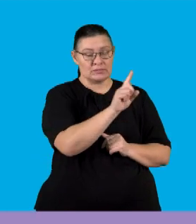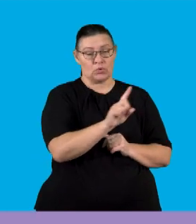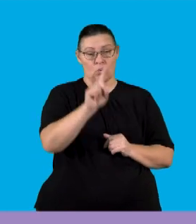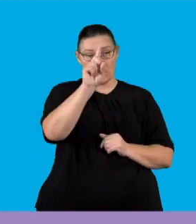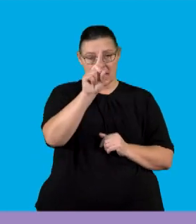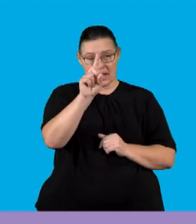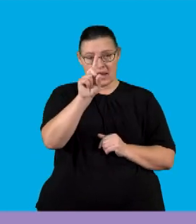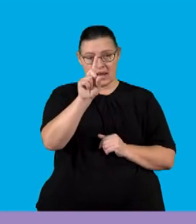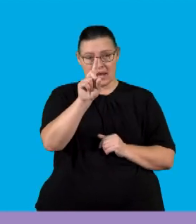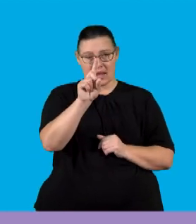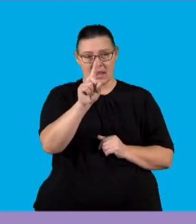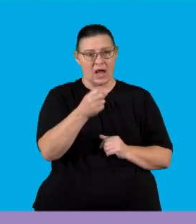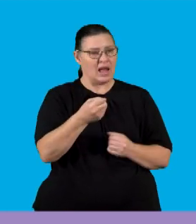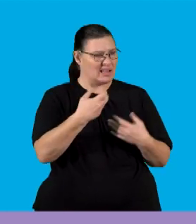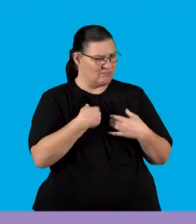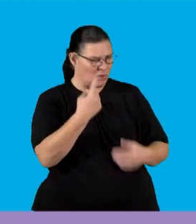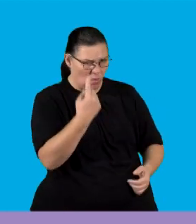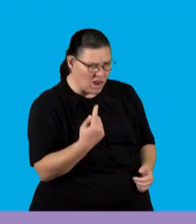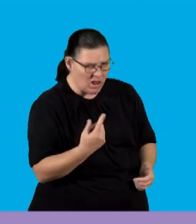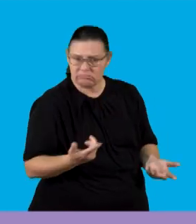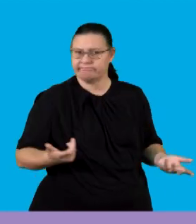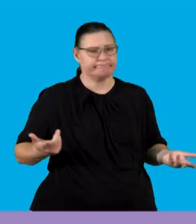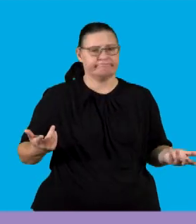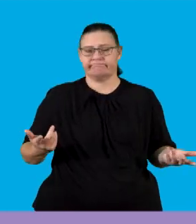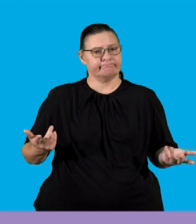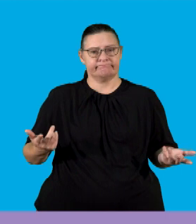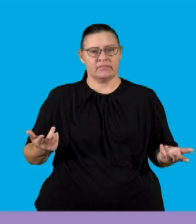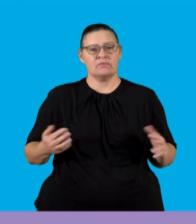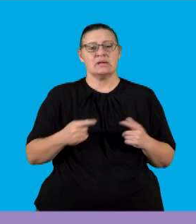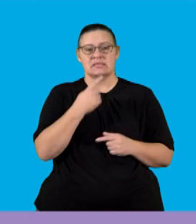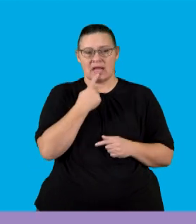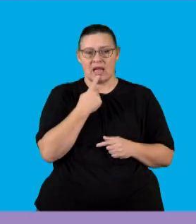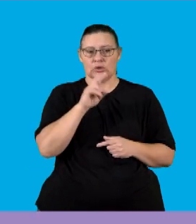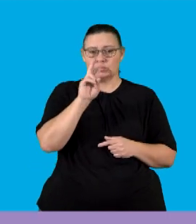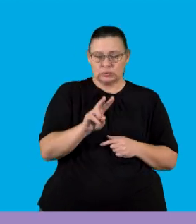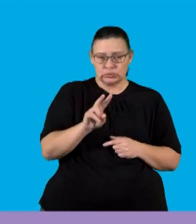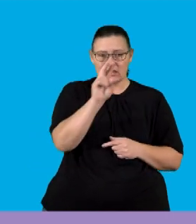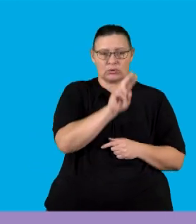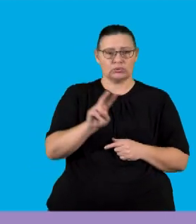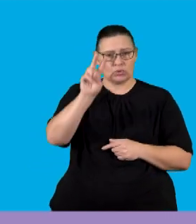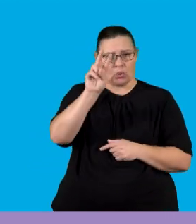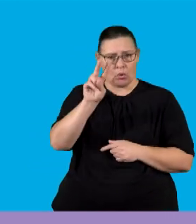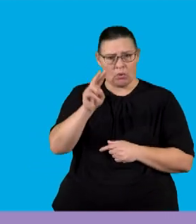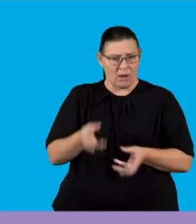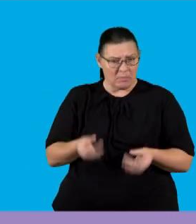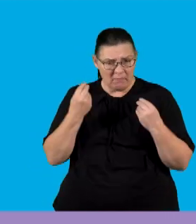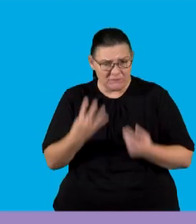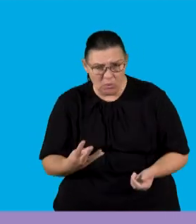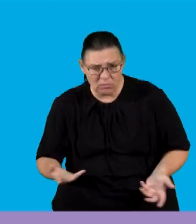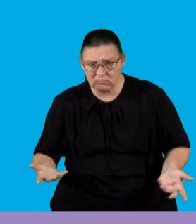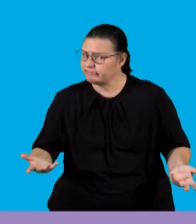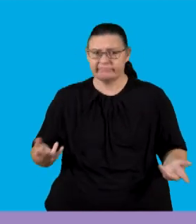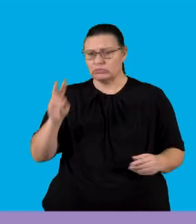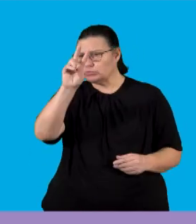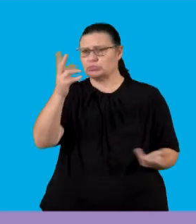it does not give me the second term. Instead, it gives me the next term, as we can see. So what can we do to